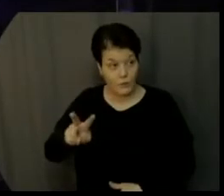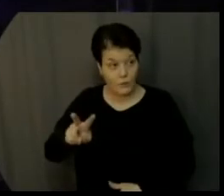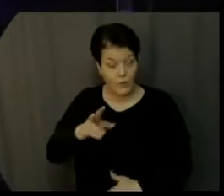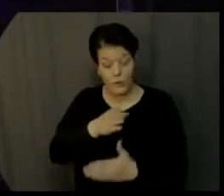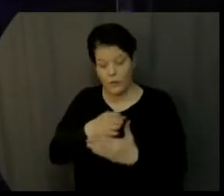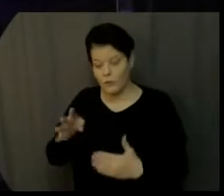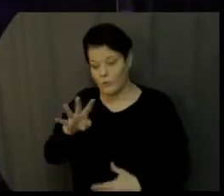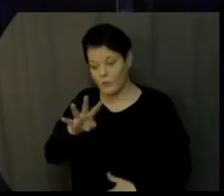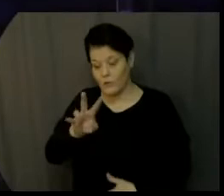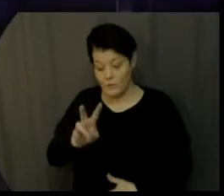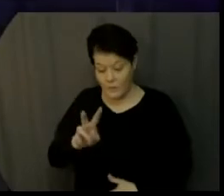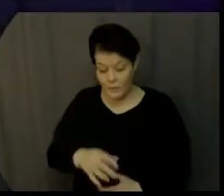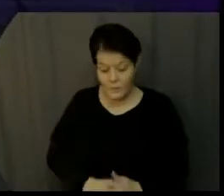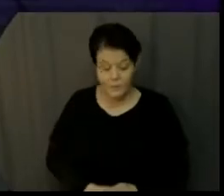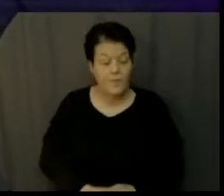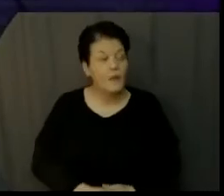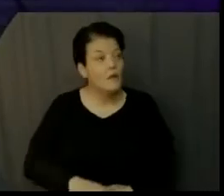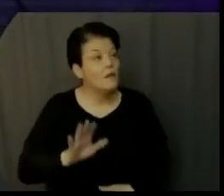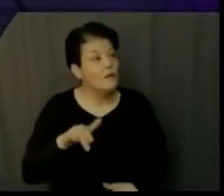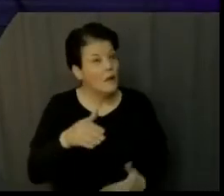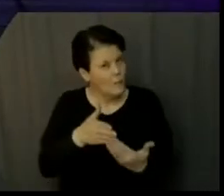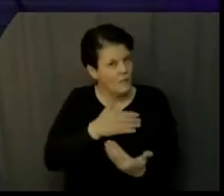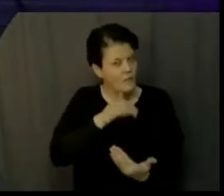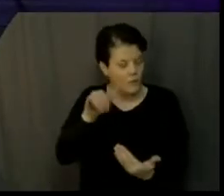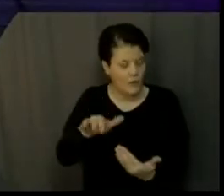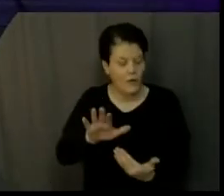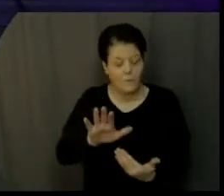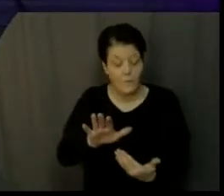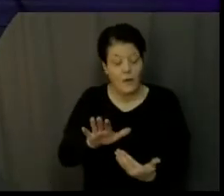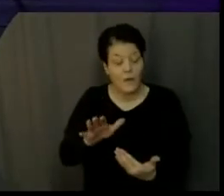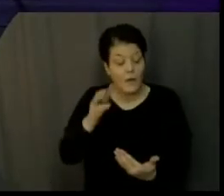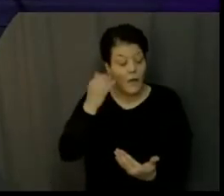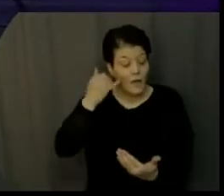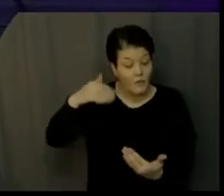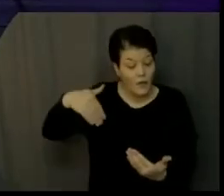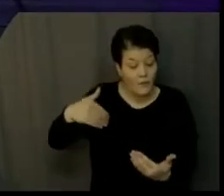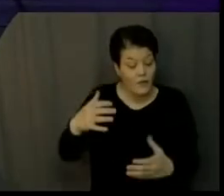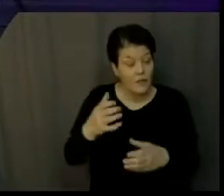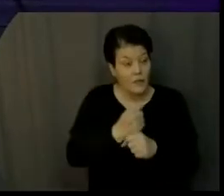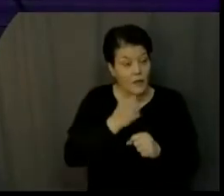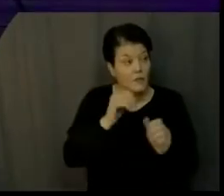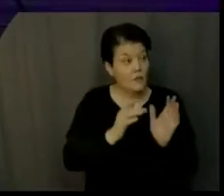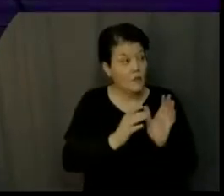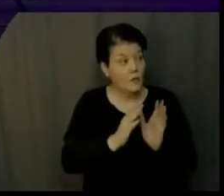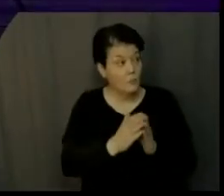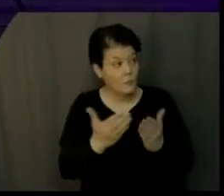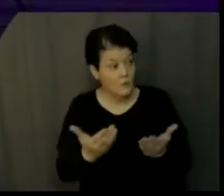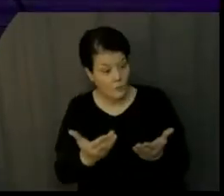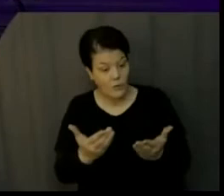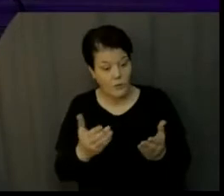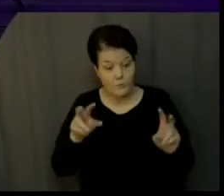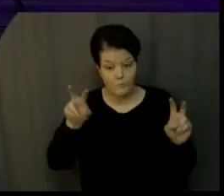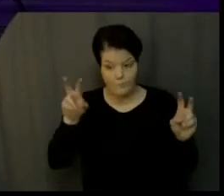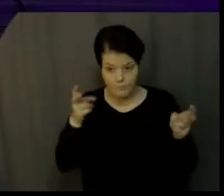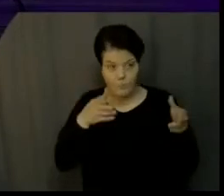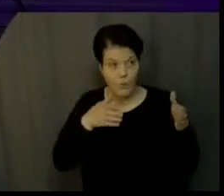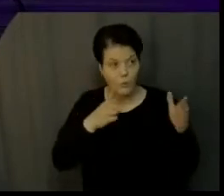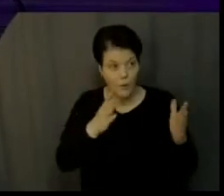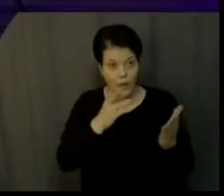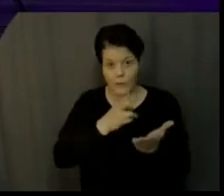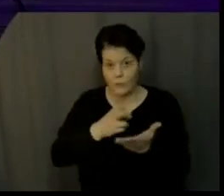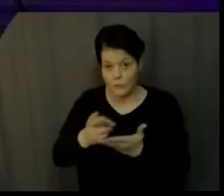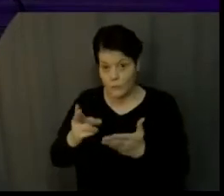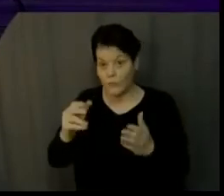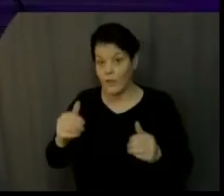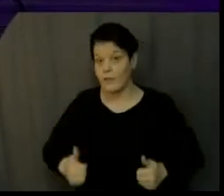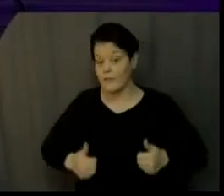by Dr. Busick. And if you haven't picked up that book yet, we have them in the courtyard. We have them at the